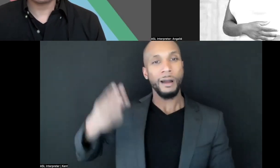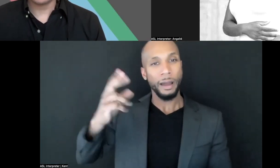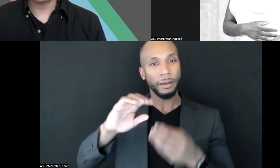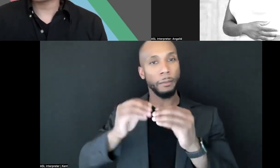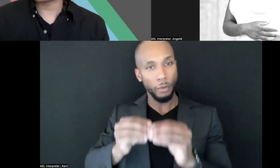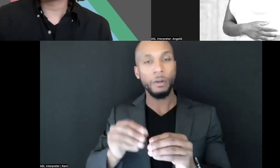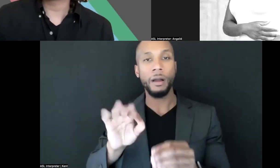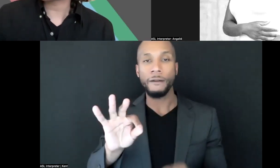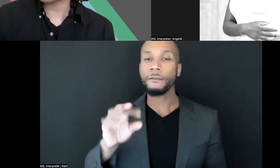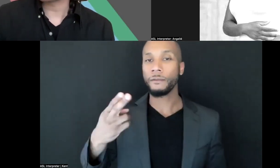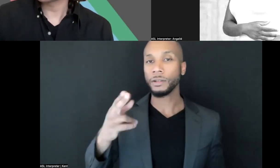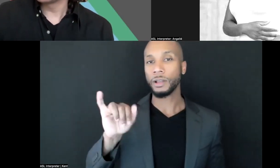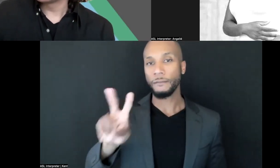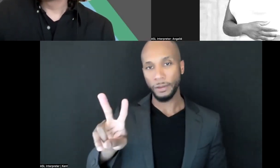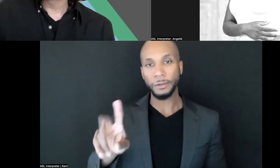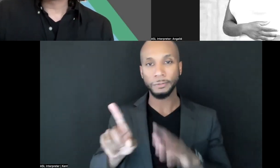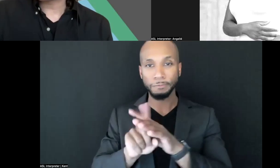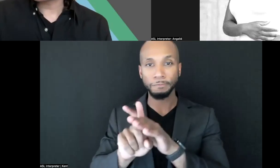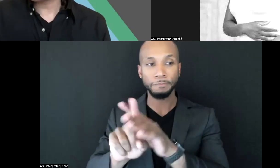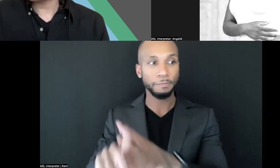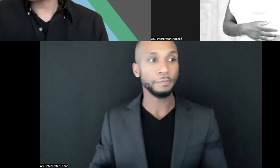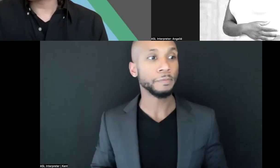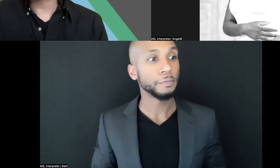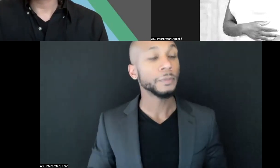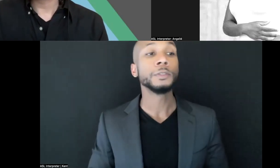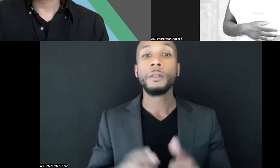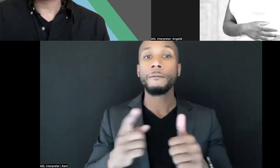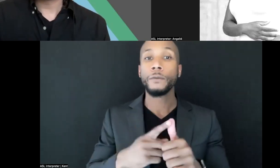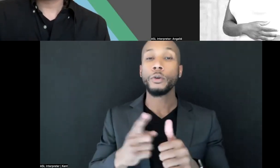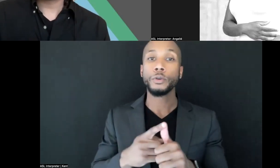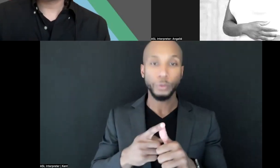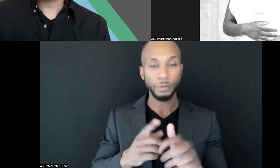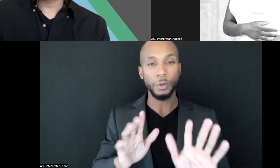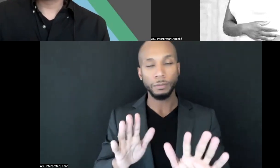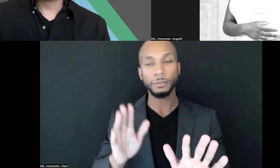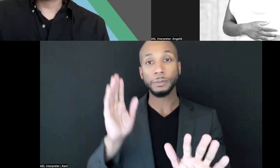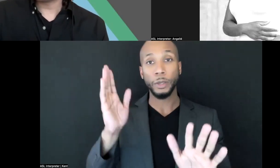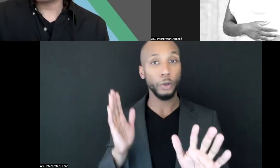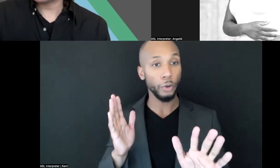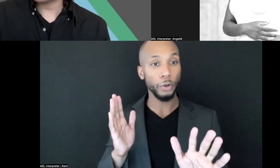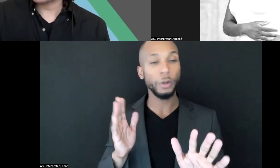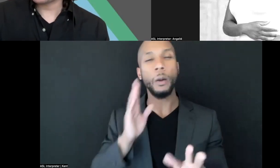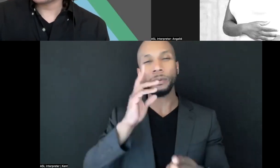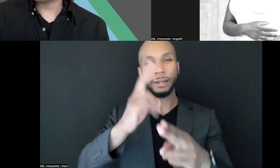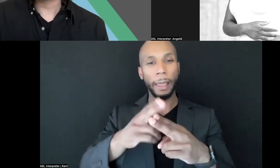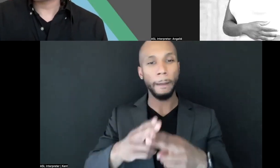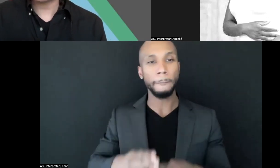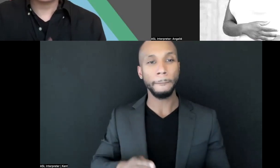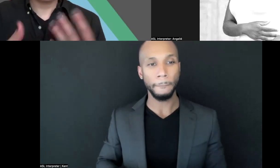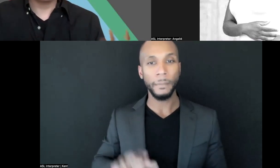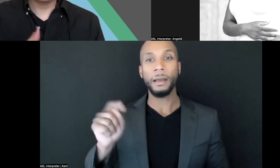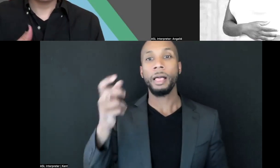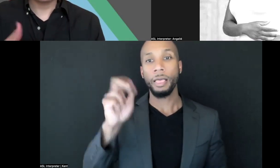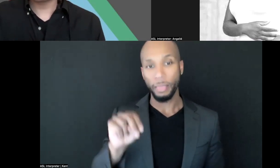HIV. So our first speaker, well, I'm just gonna name them and they